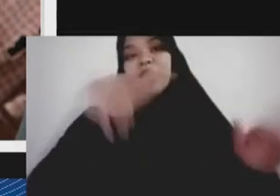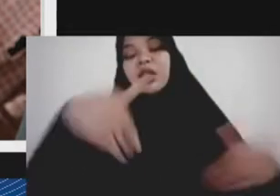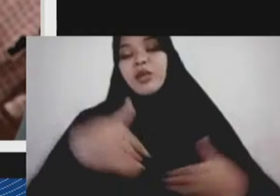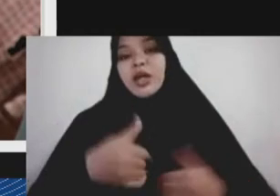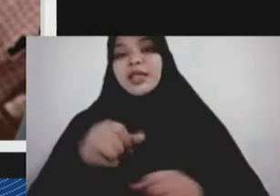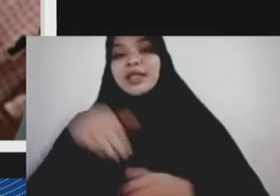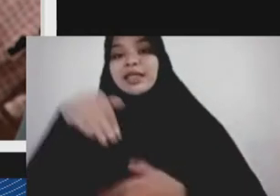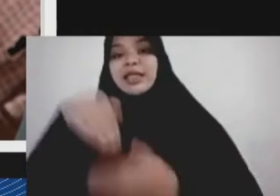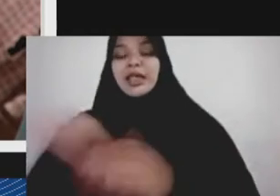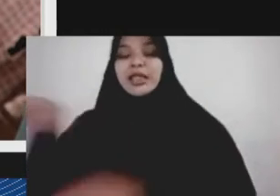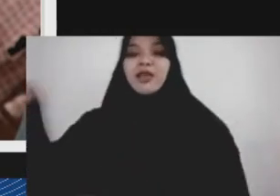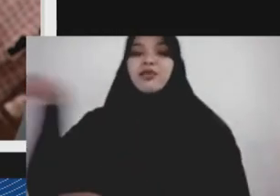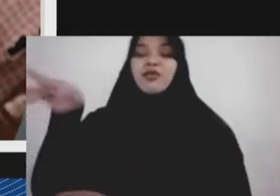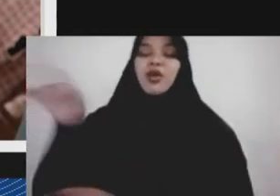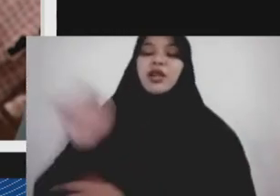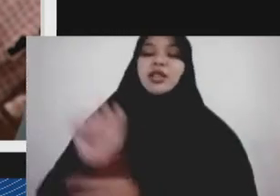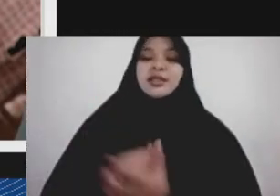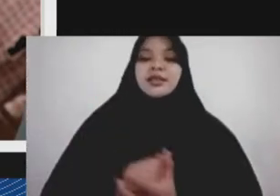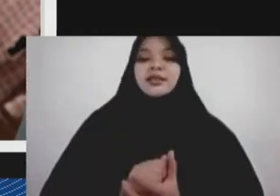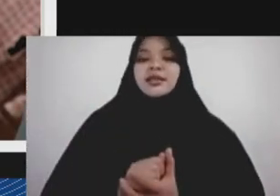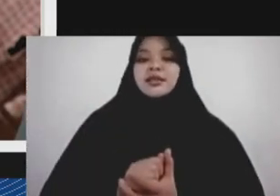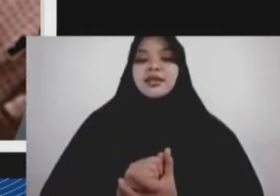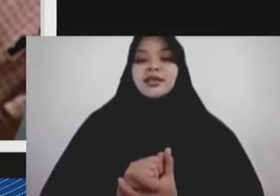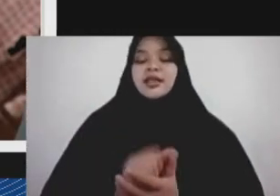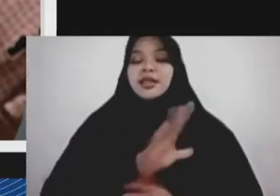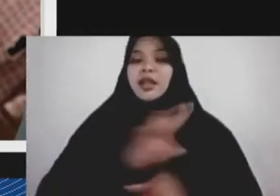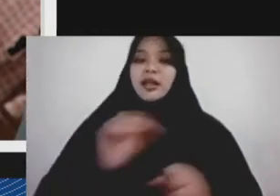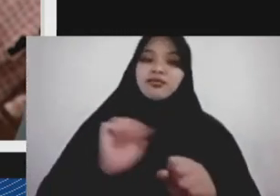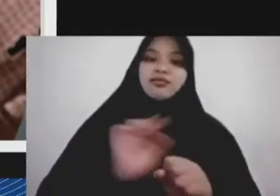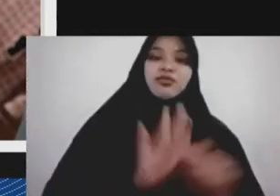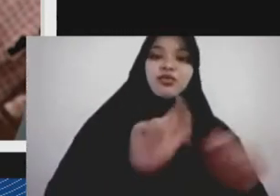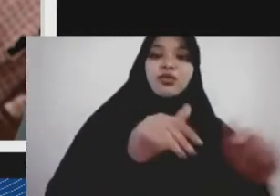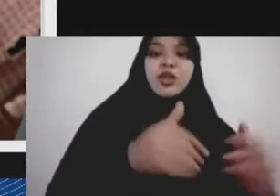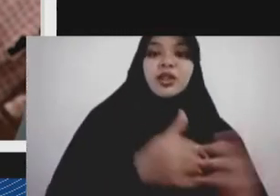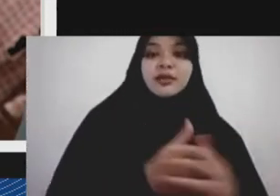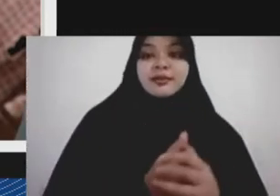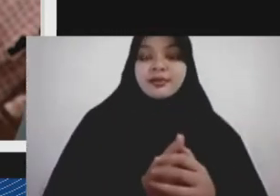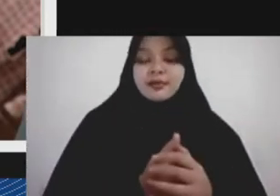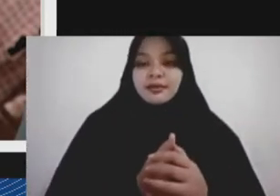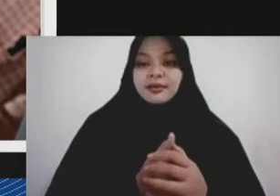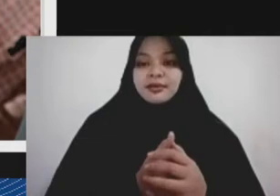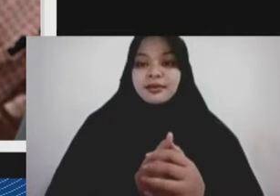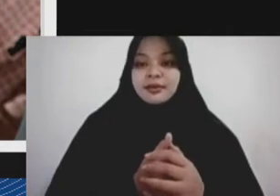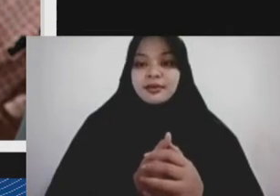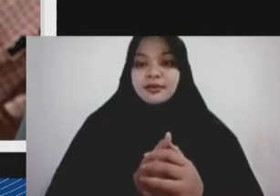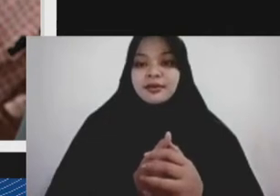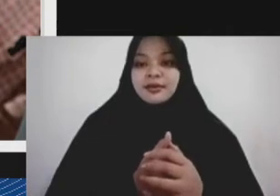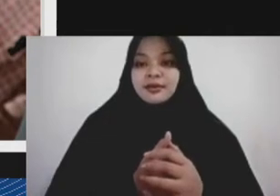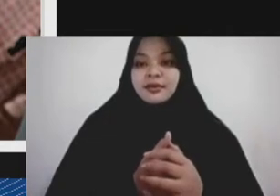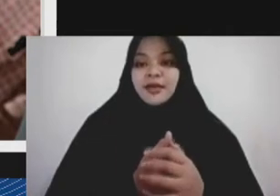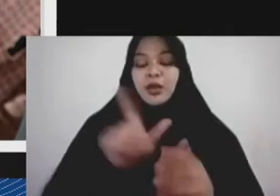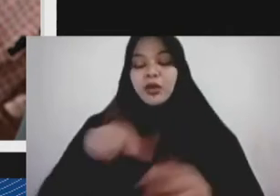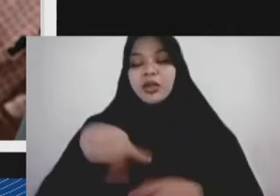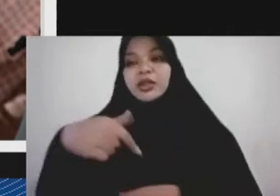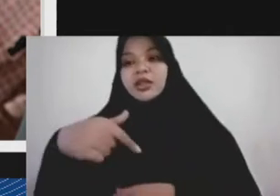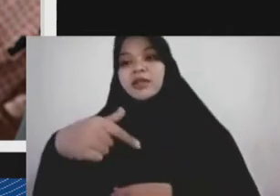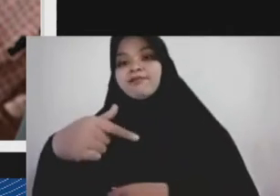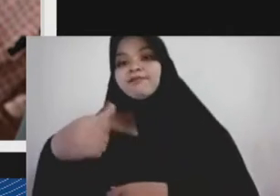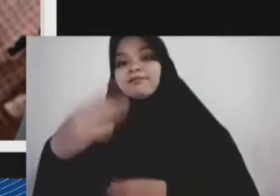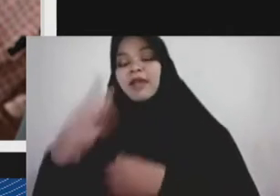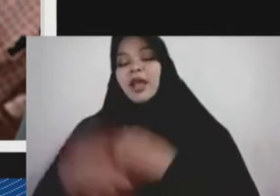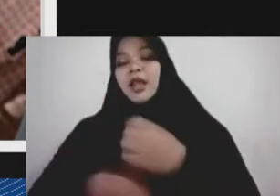in Indonesia as compared to last time, as compared to last year around this time.